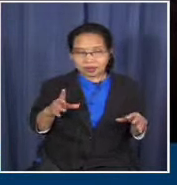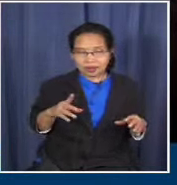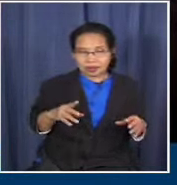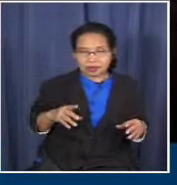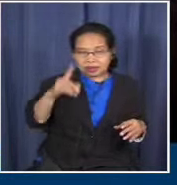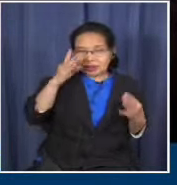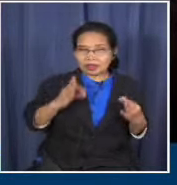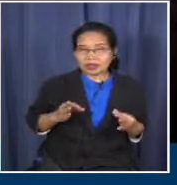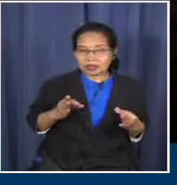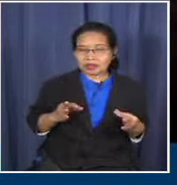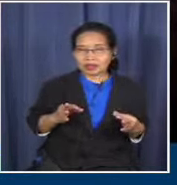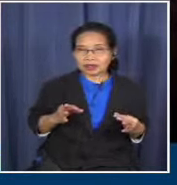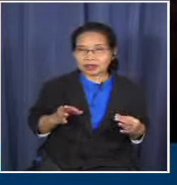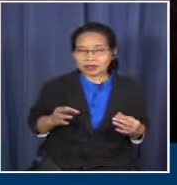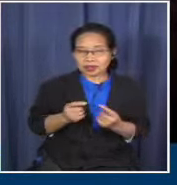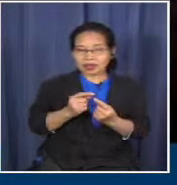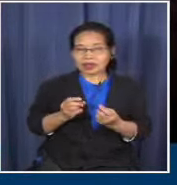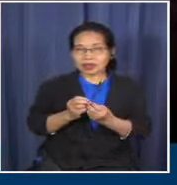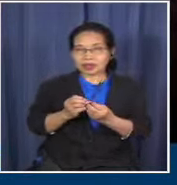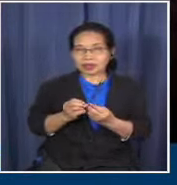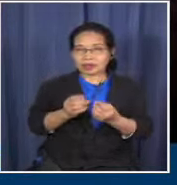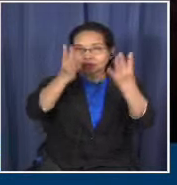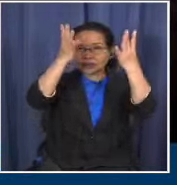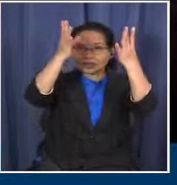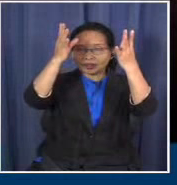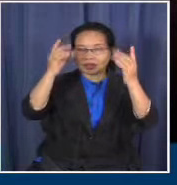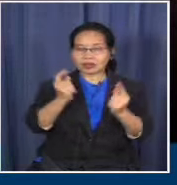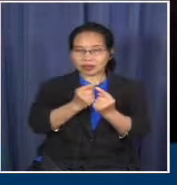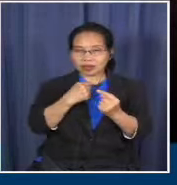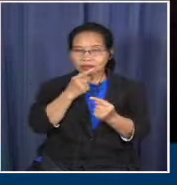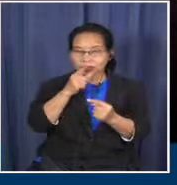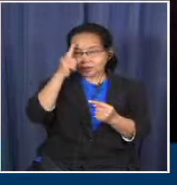quantity of nothing decided to pack tightly together?